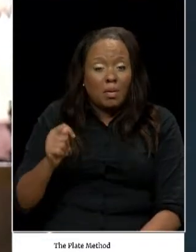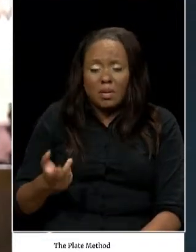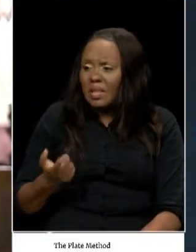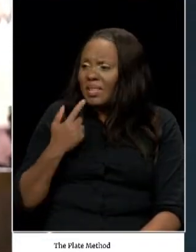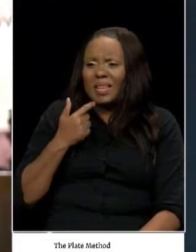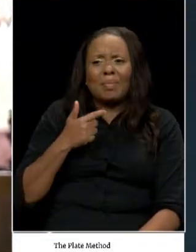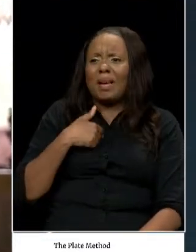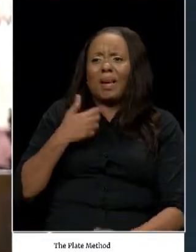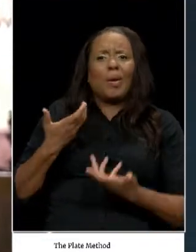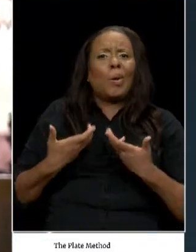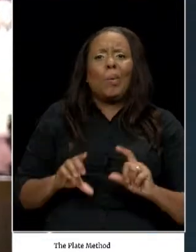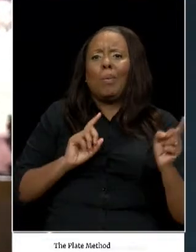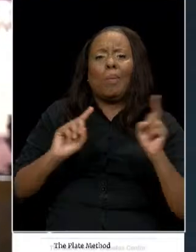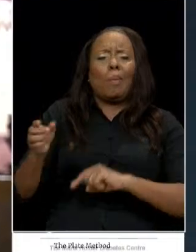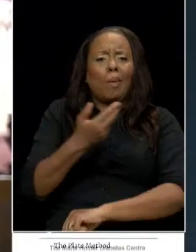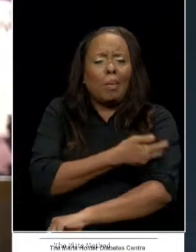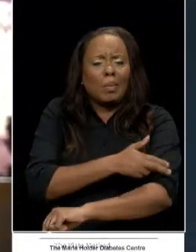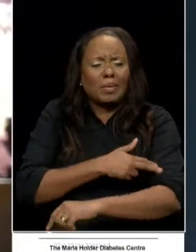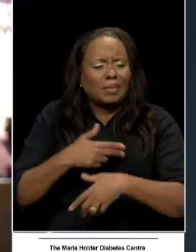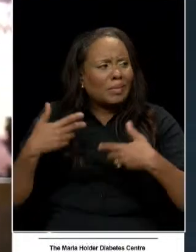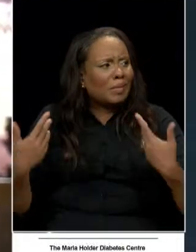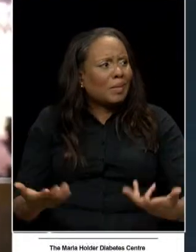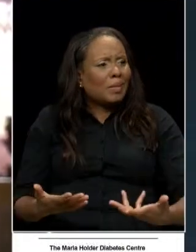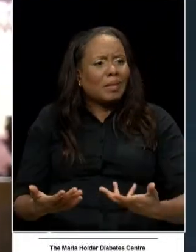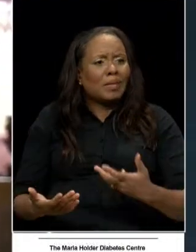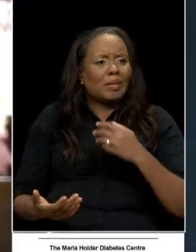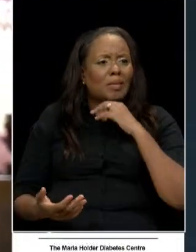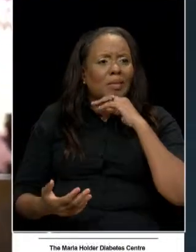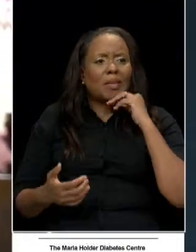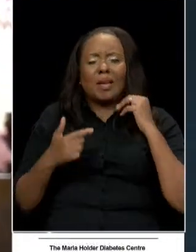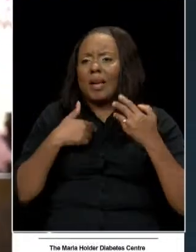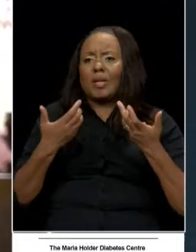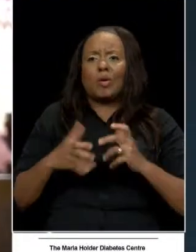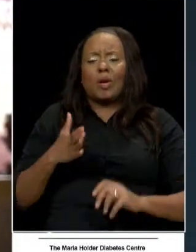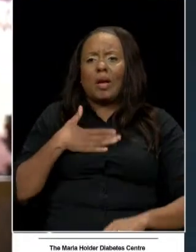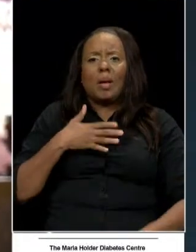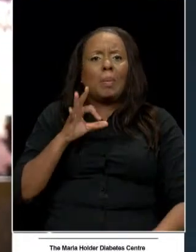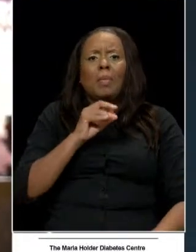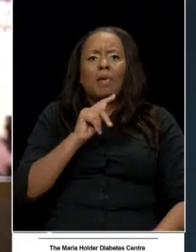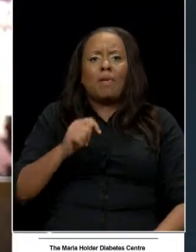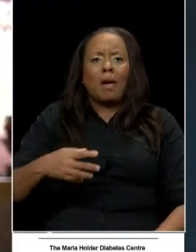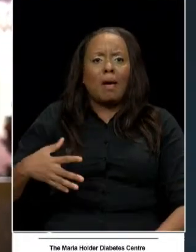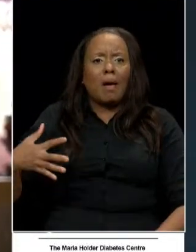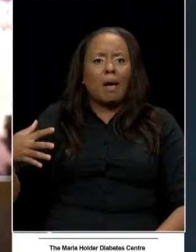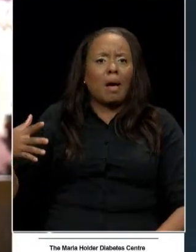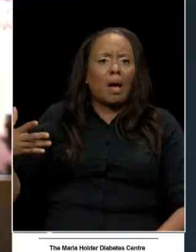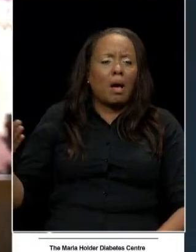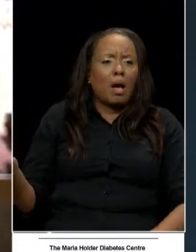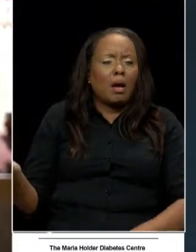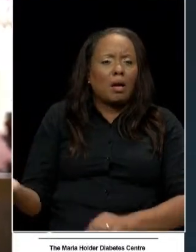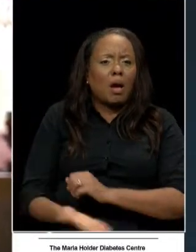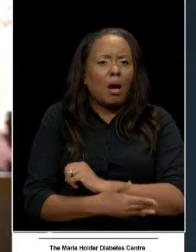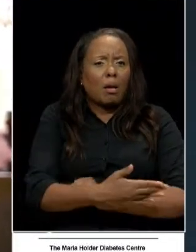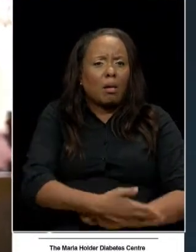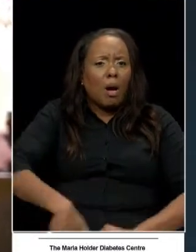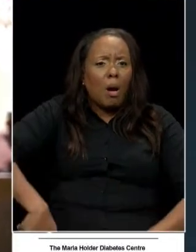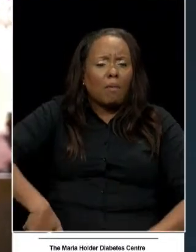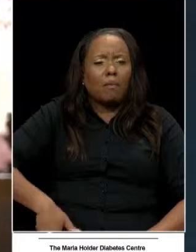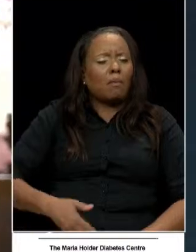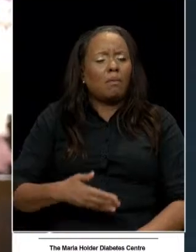avoid, because there's cut off your foot up there. So in my